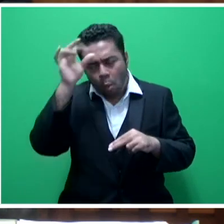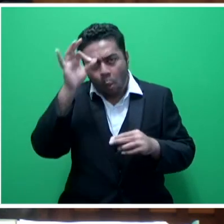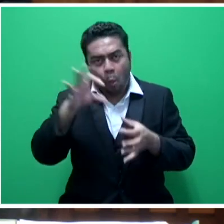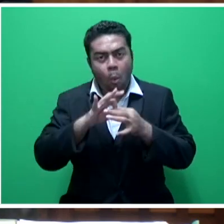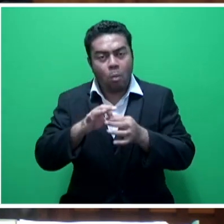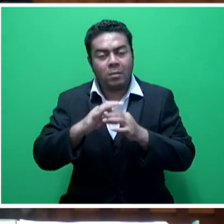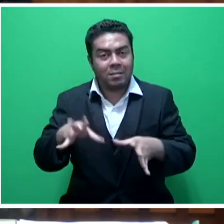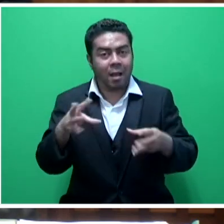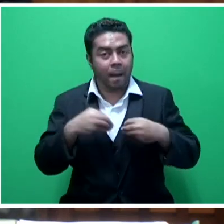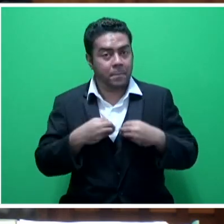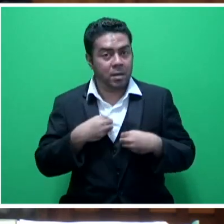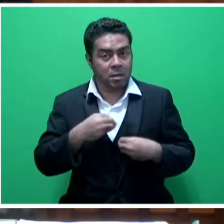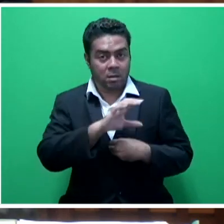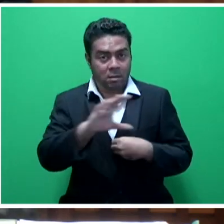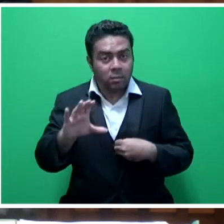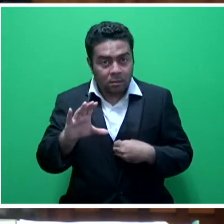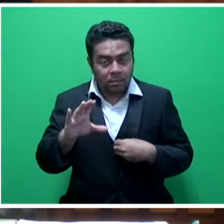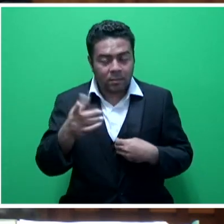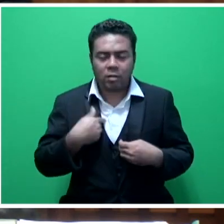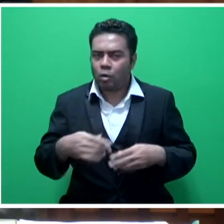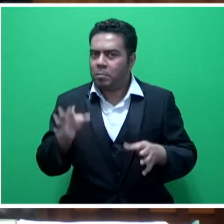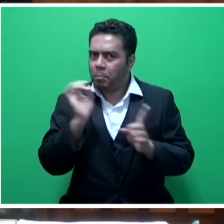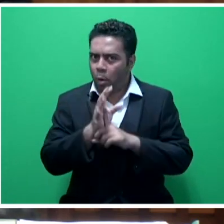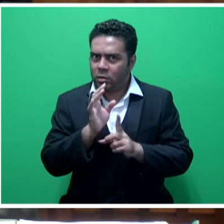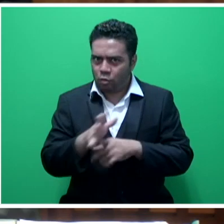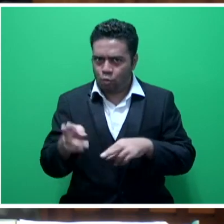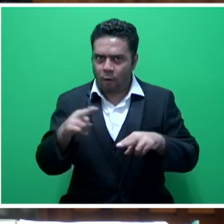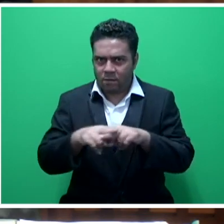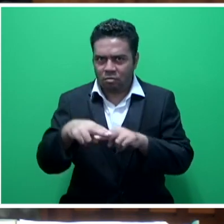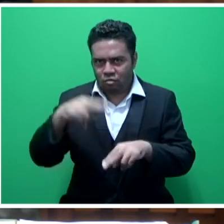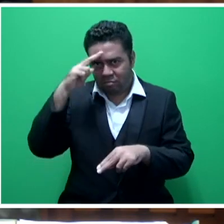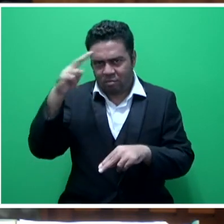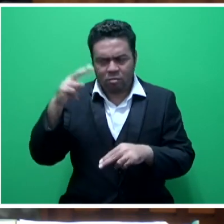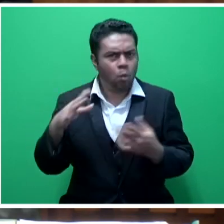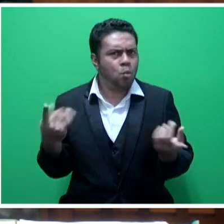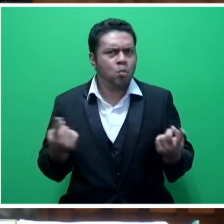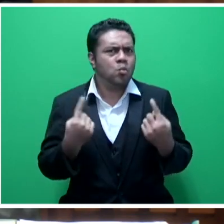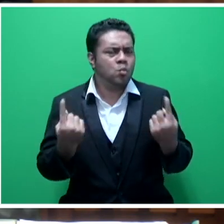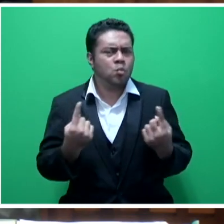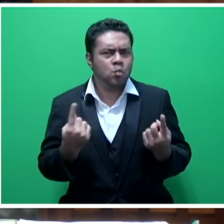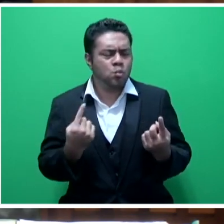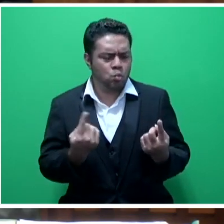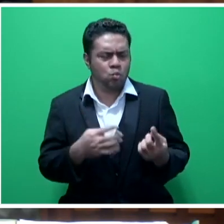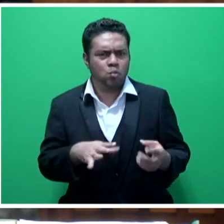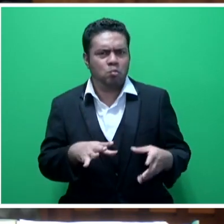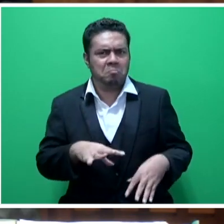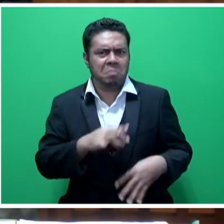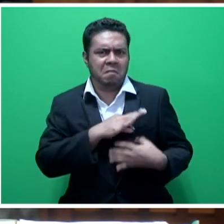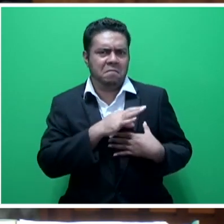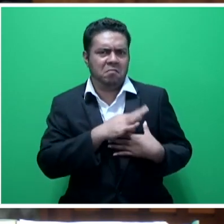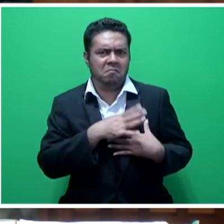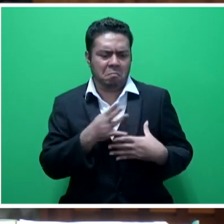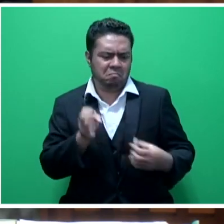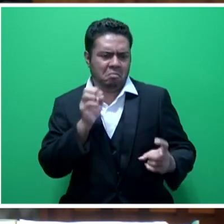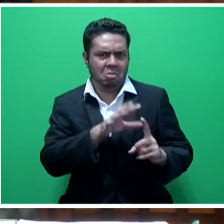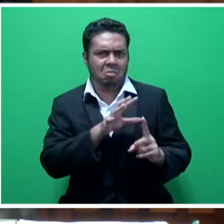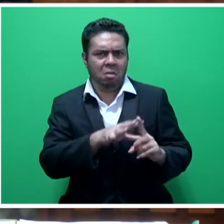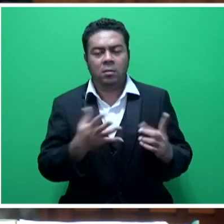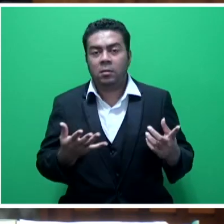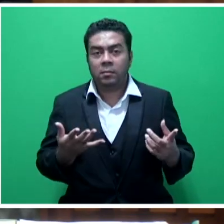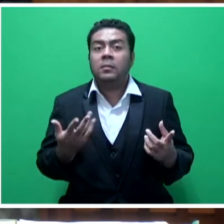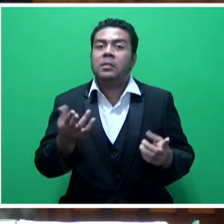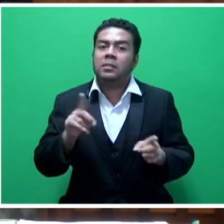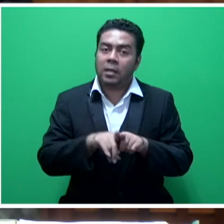so critical to our economic comeback? And who possibly gains from our attacks? Mr. Speaker, sir, right now we should be a united